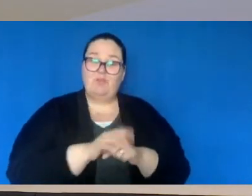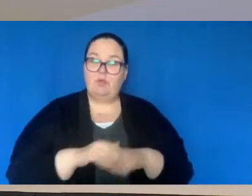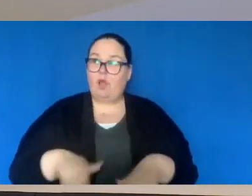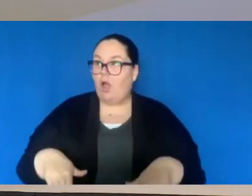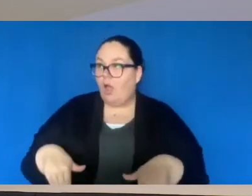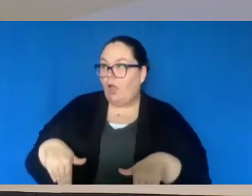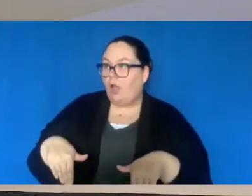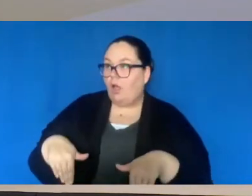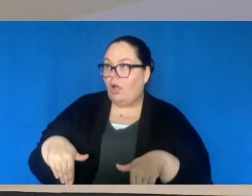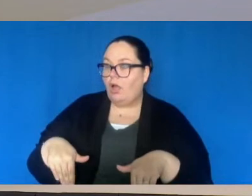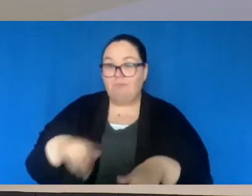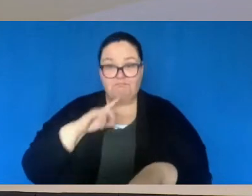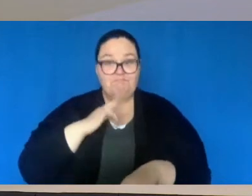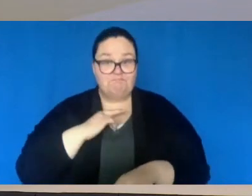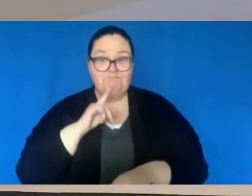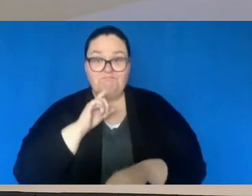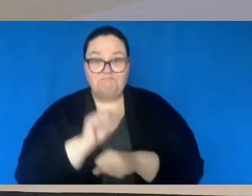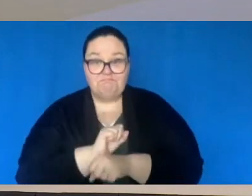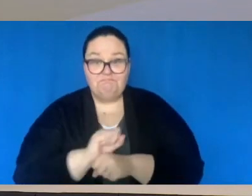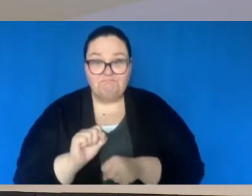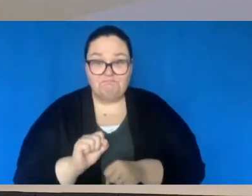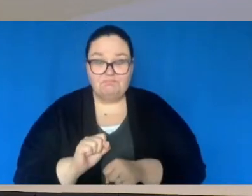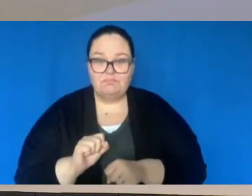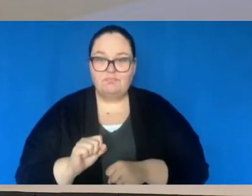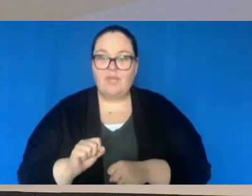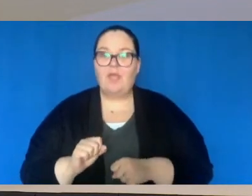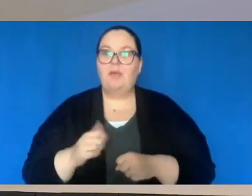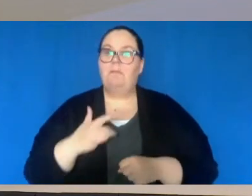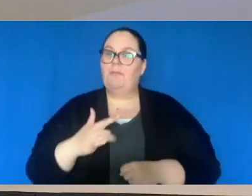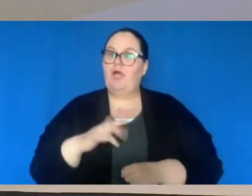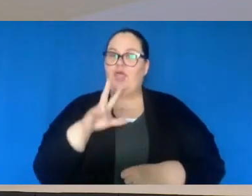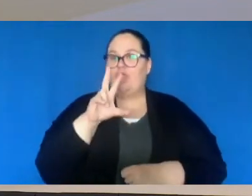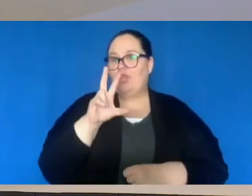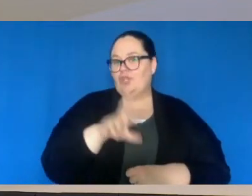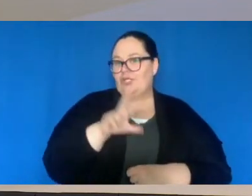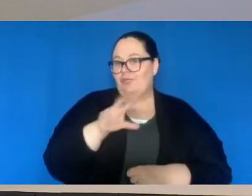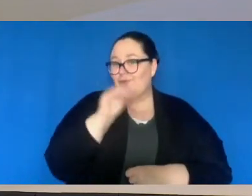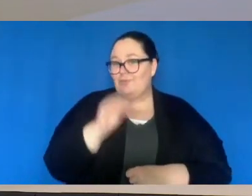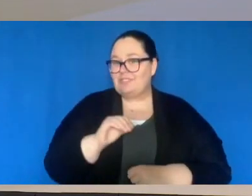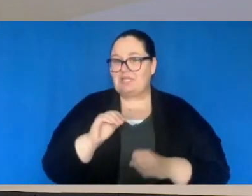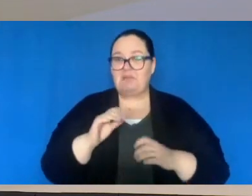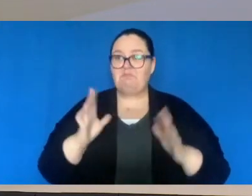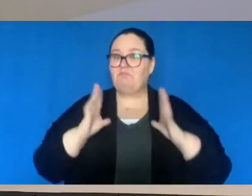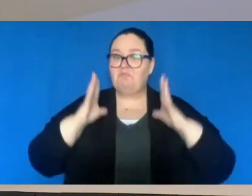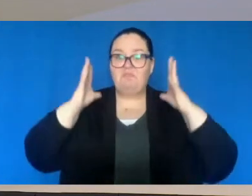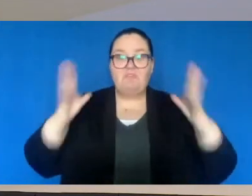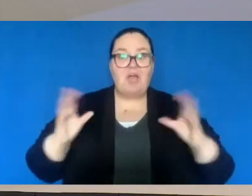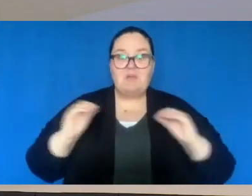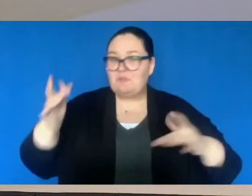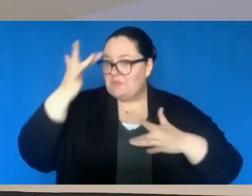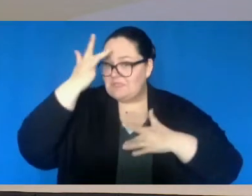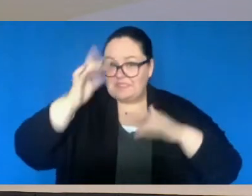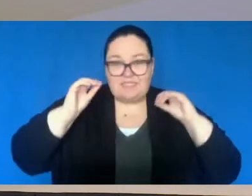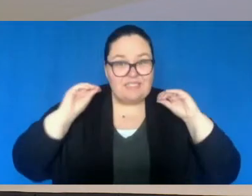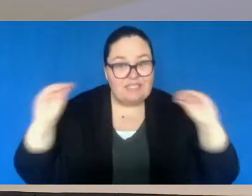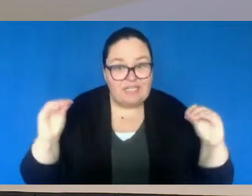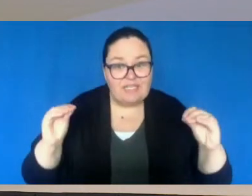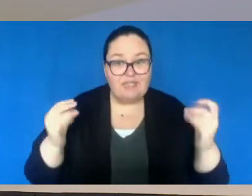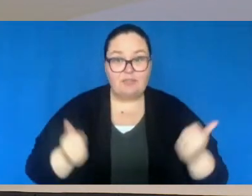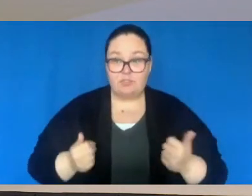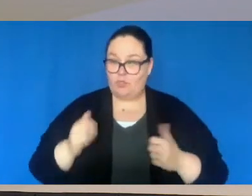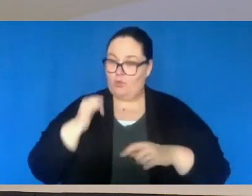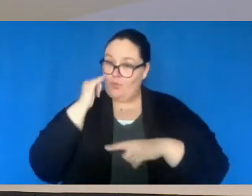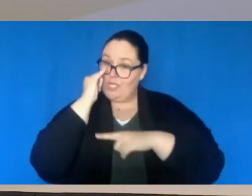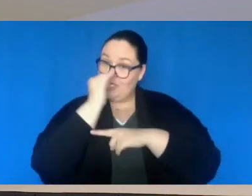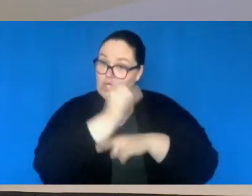surprised. About 1/3 of these individuals have no symptoms of COVID-19. When making these calls to